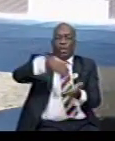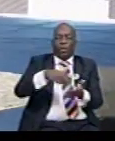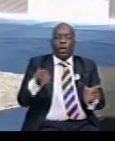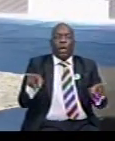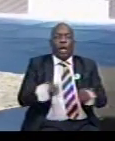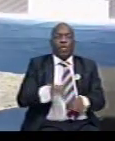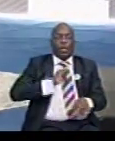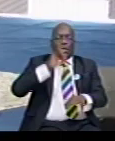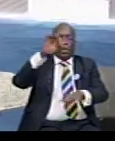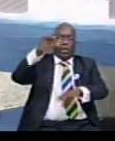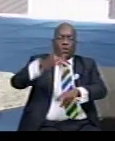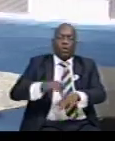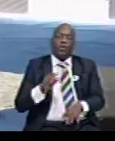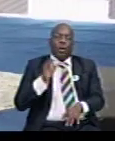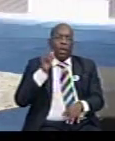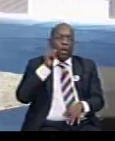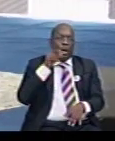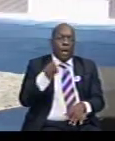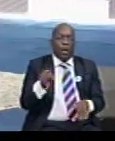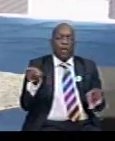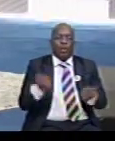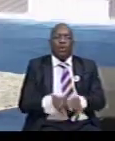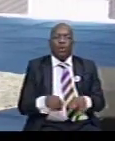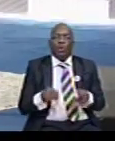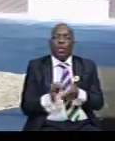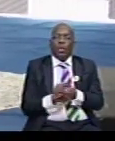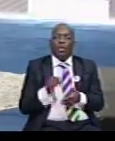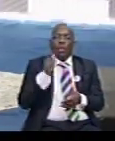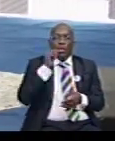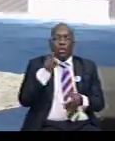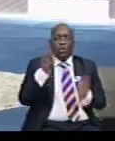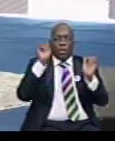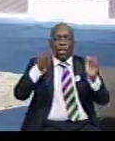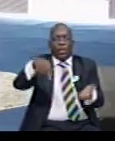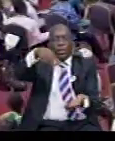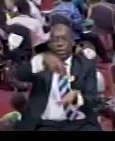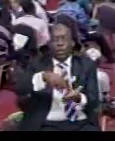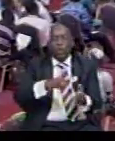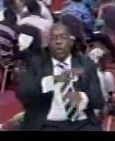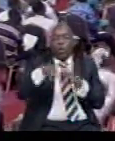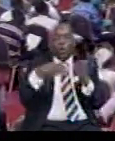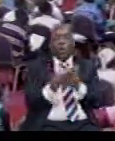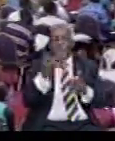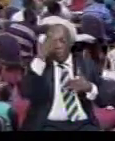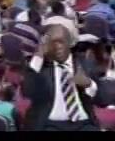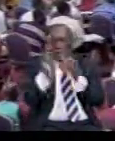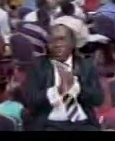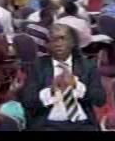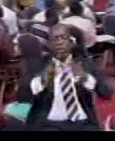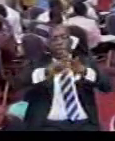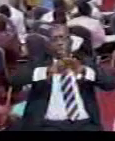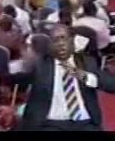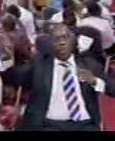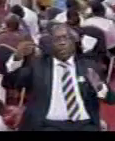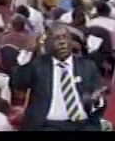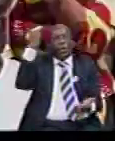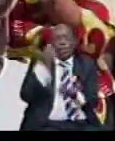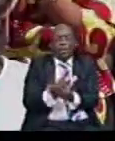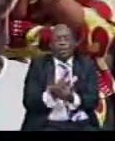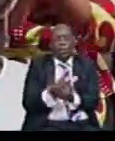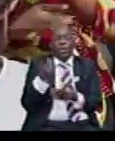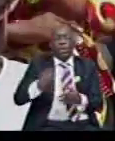her so that she could get up. All the sicknesses disappeared. The